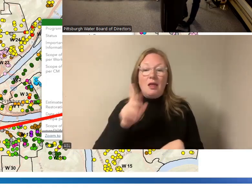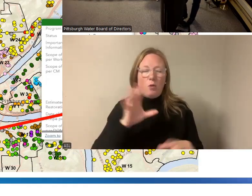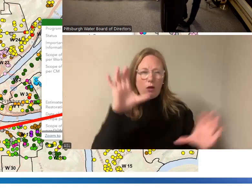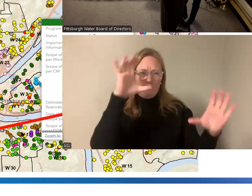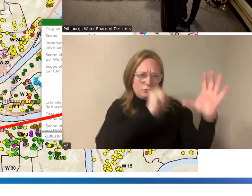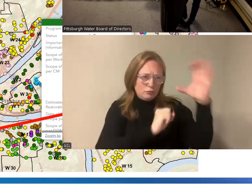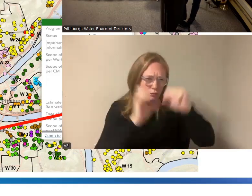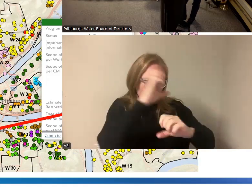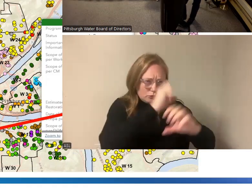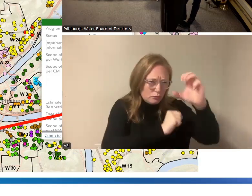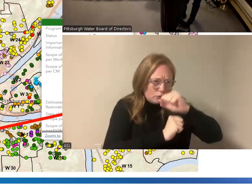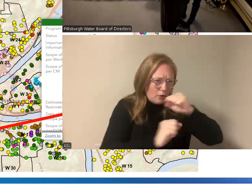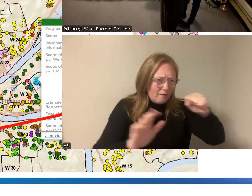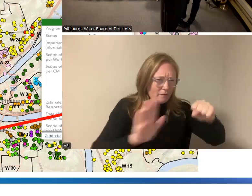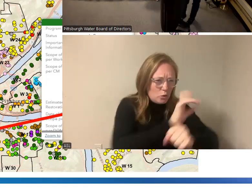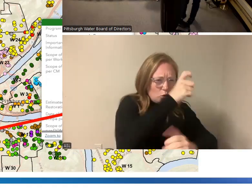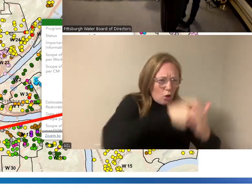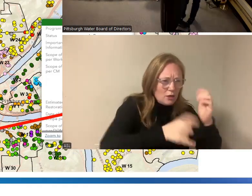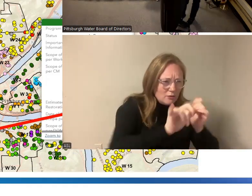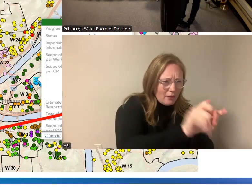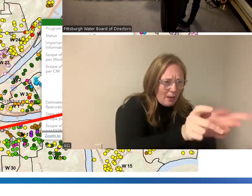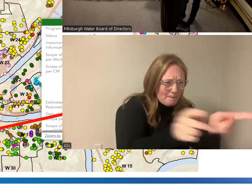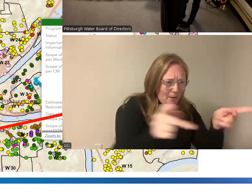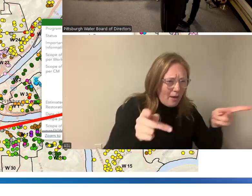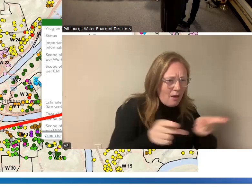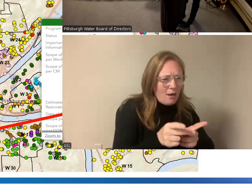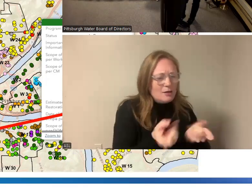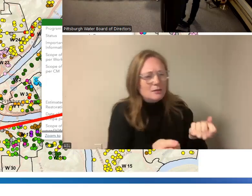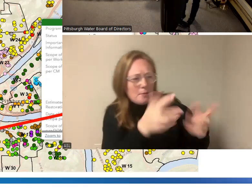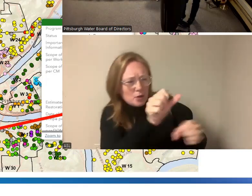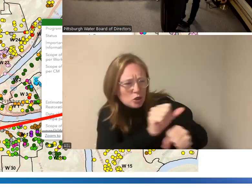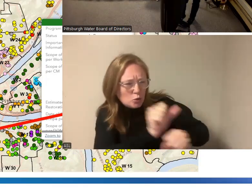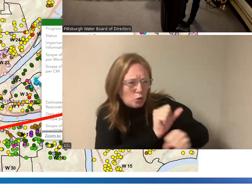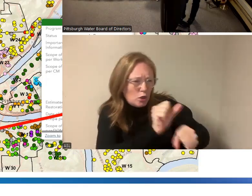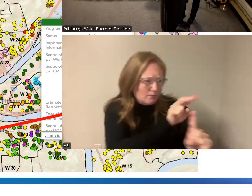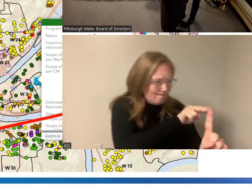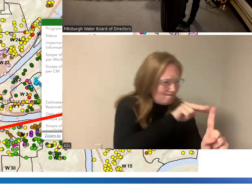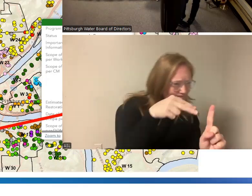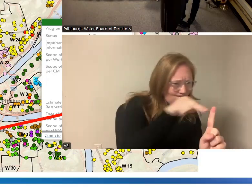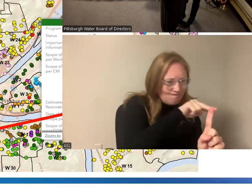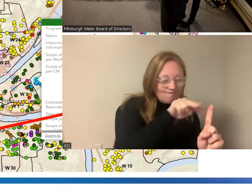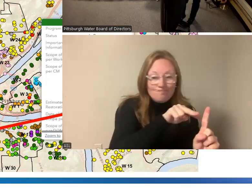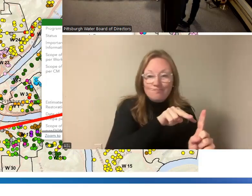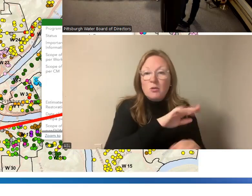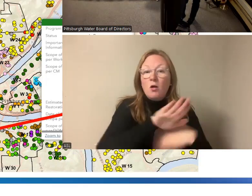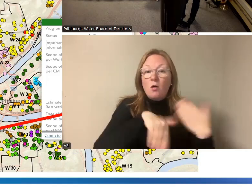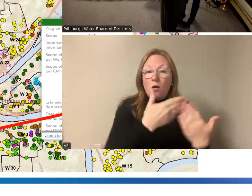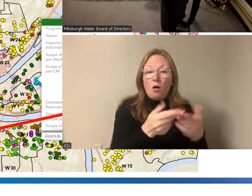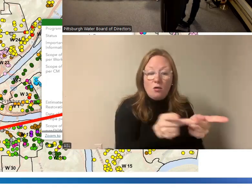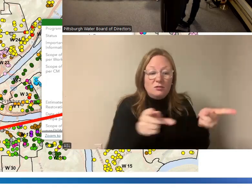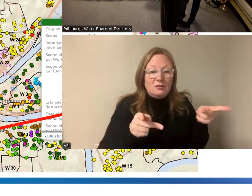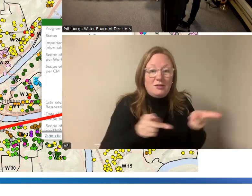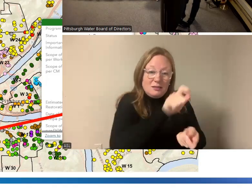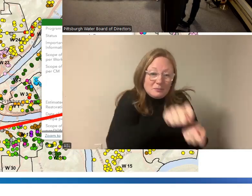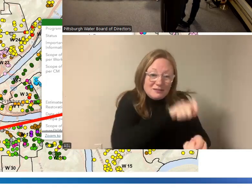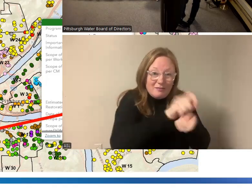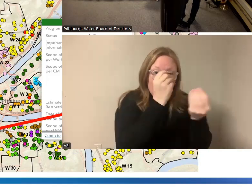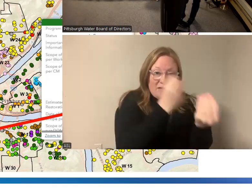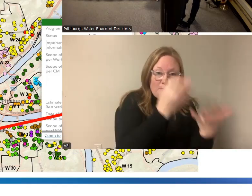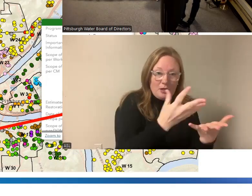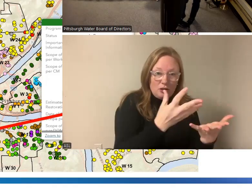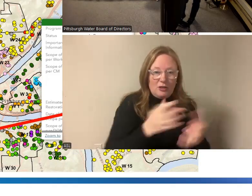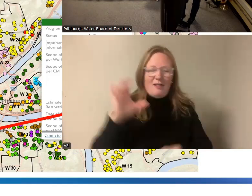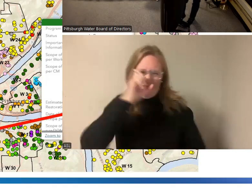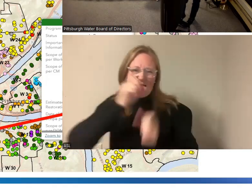cost of a site based on its scope. All site-specific information is entered into the GIS system by the